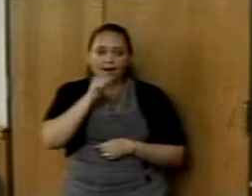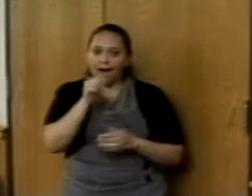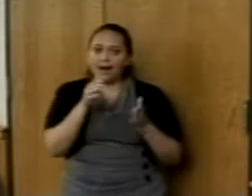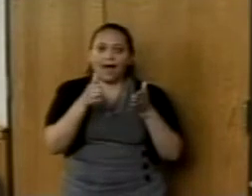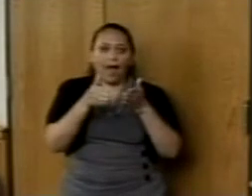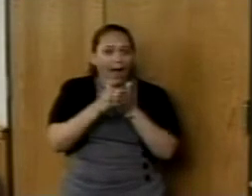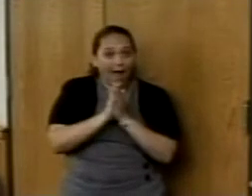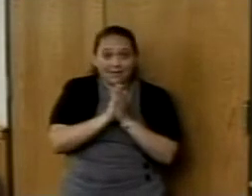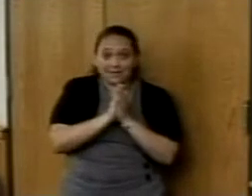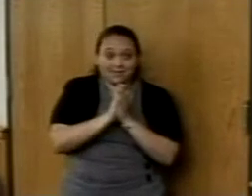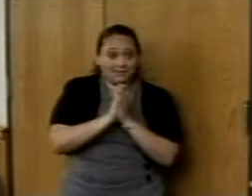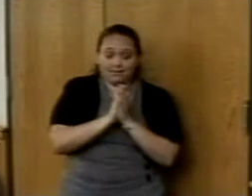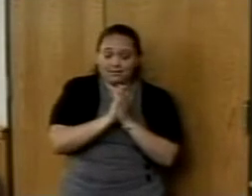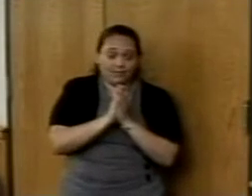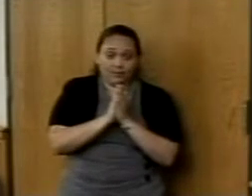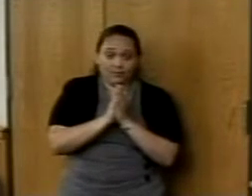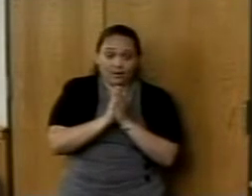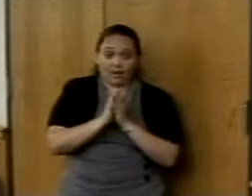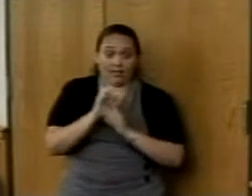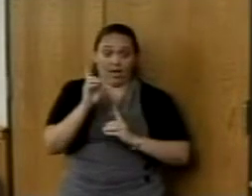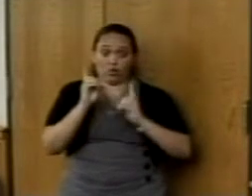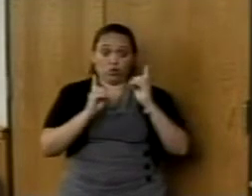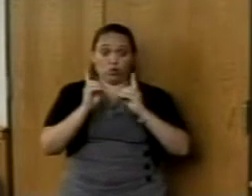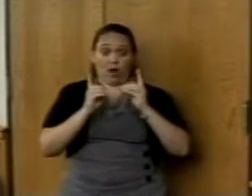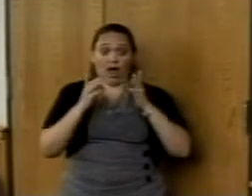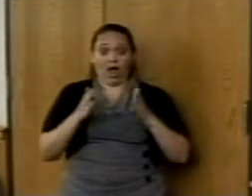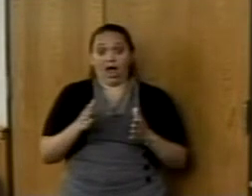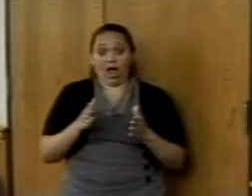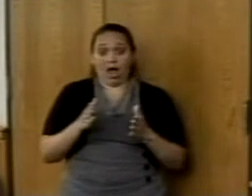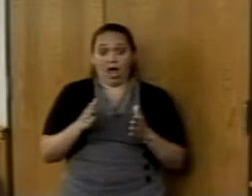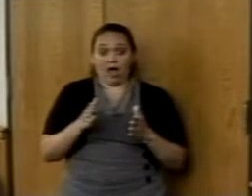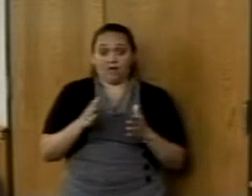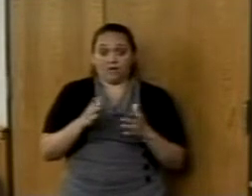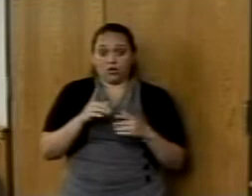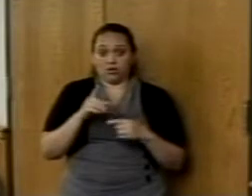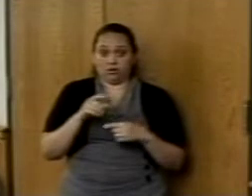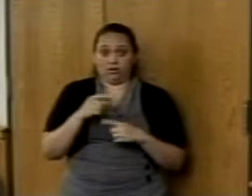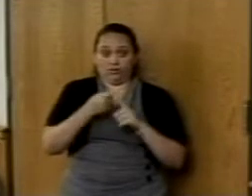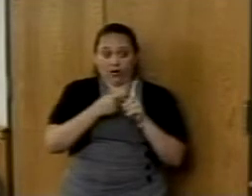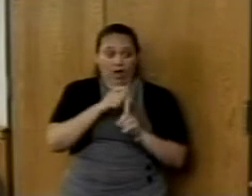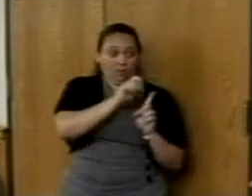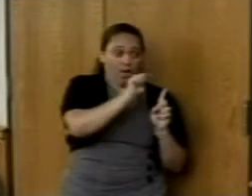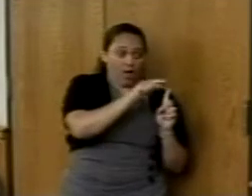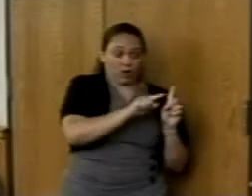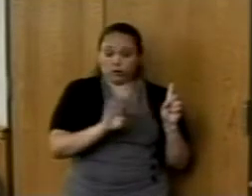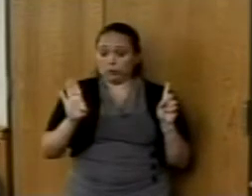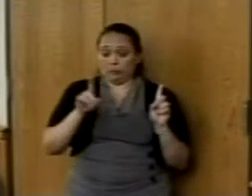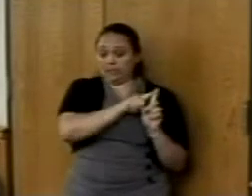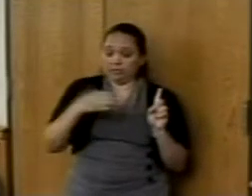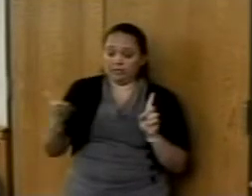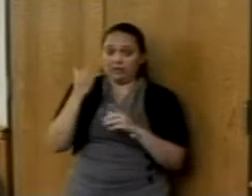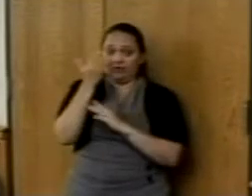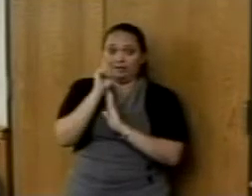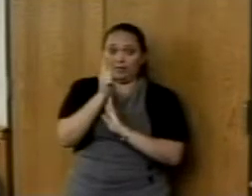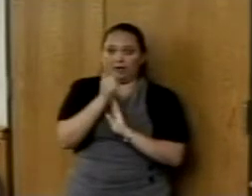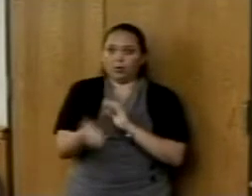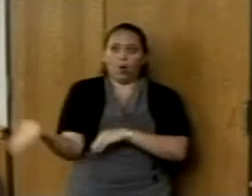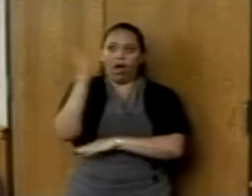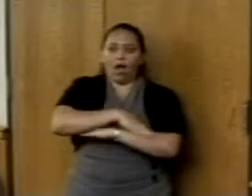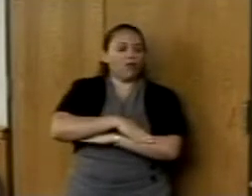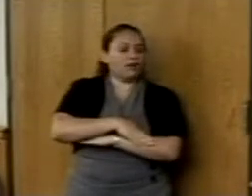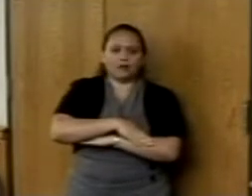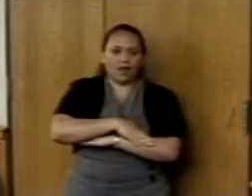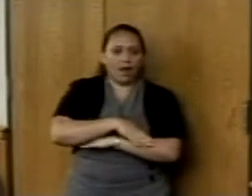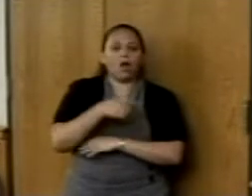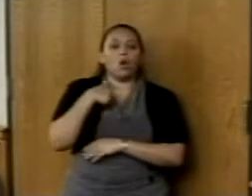the drivers be anywhere in 15 minutes throughout the entire day. We understand that there